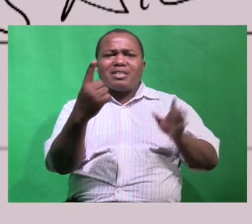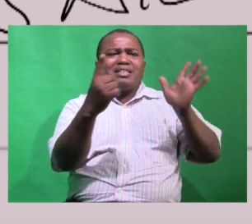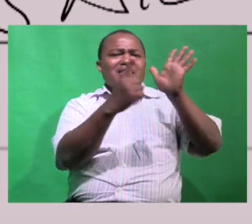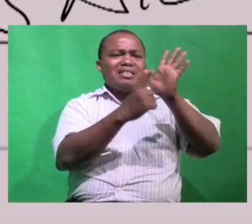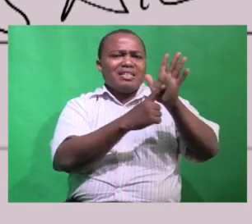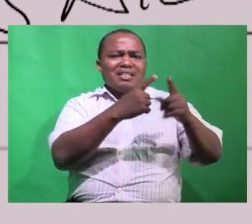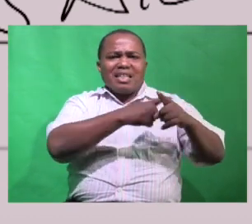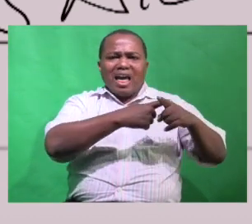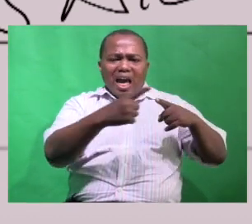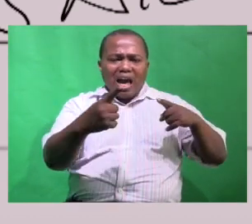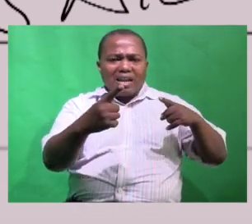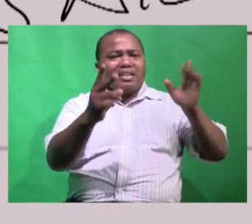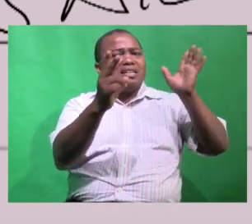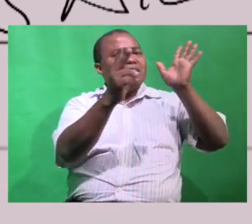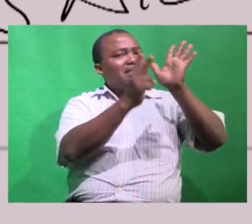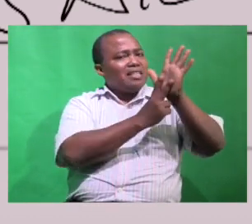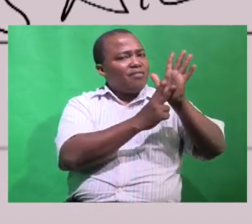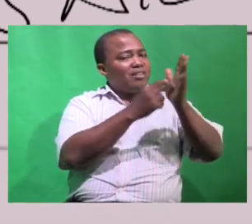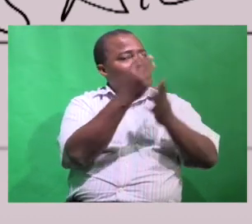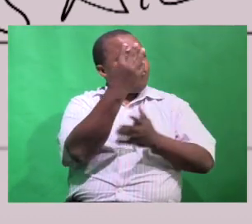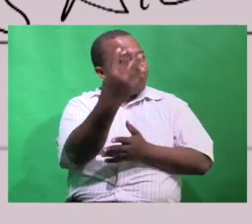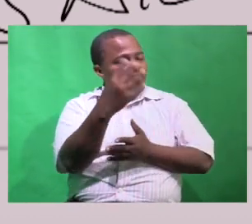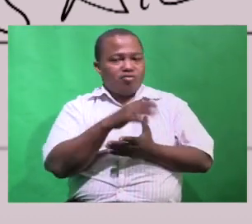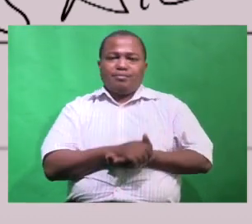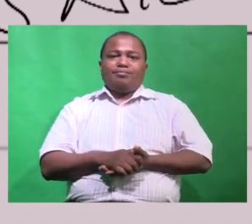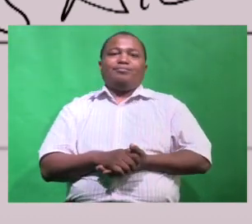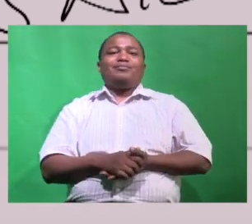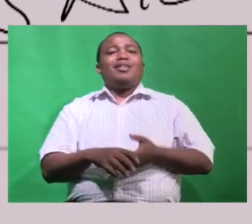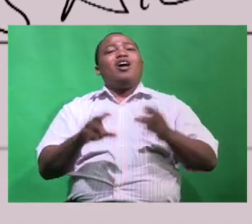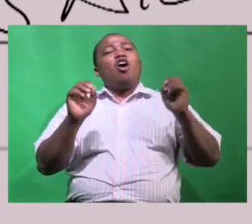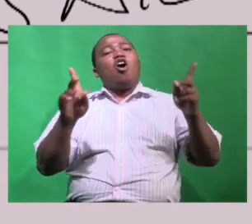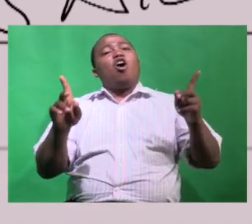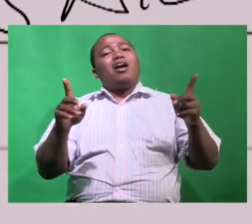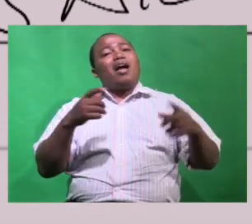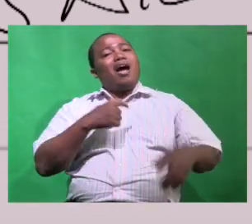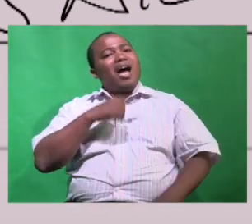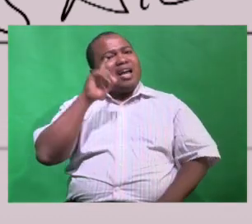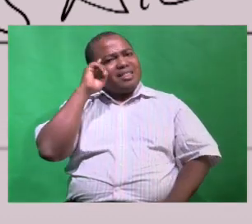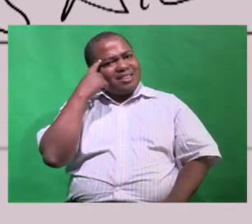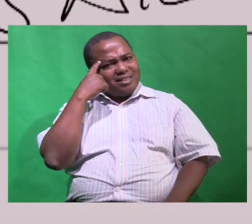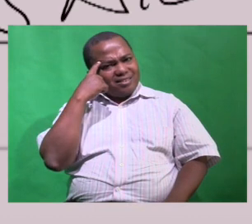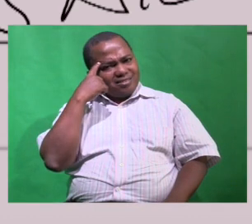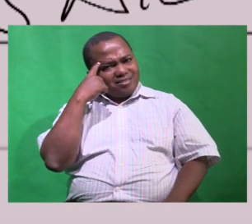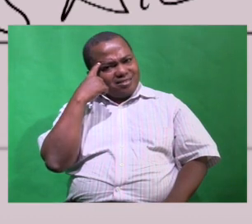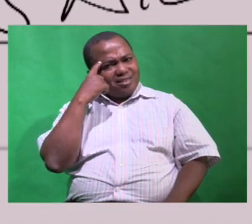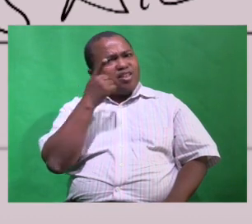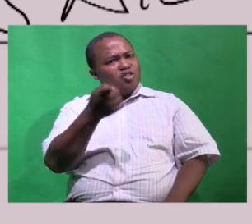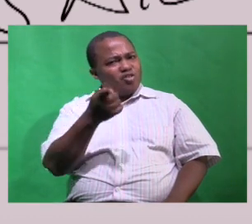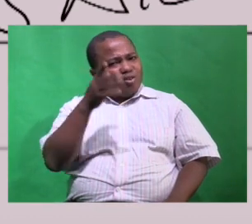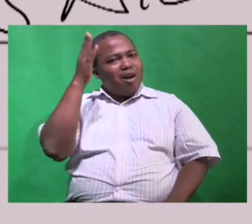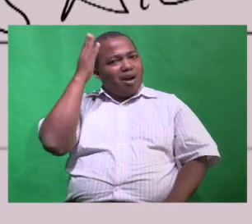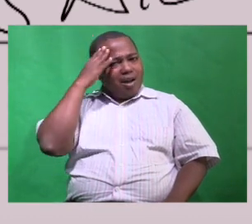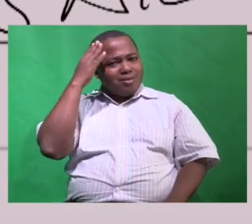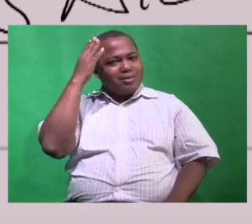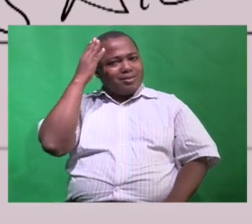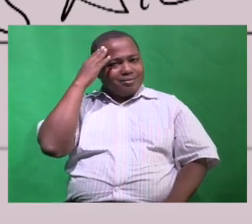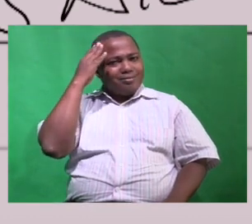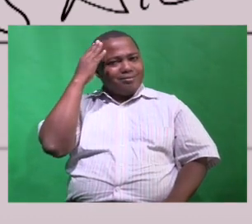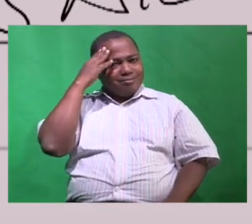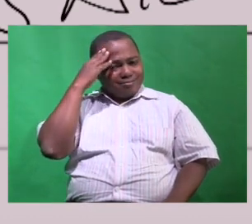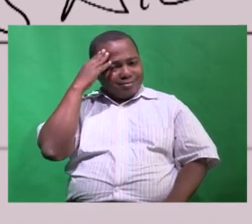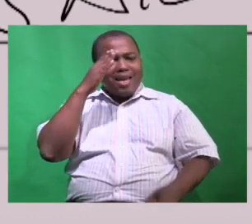1674. Okay, I think you have understood